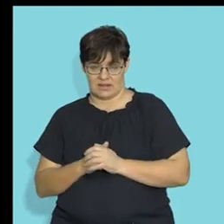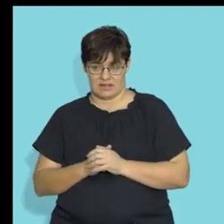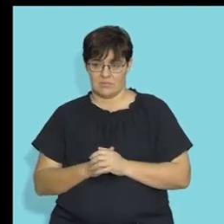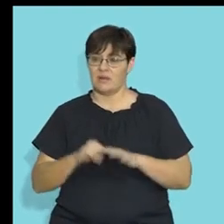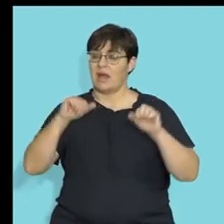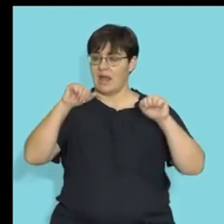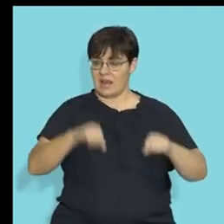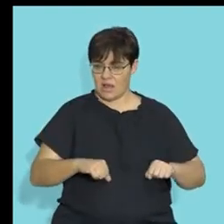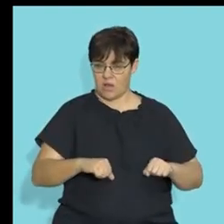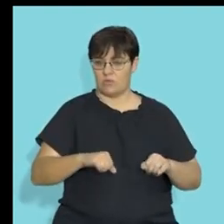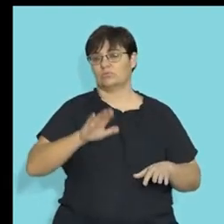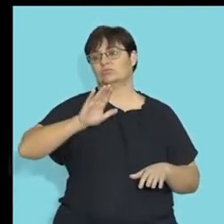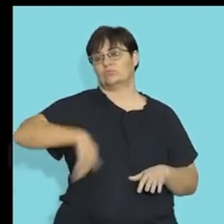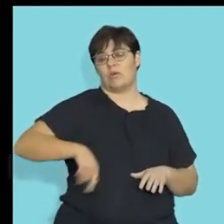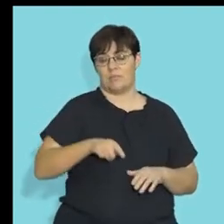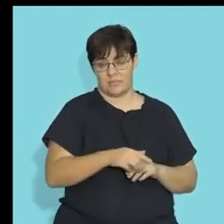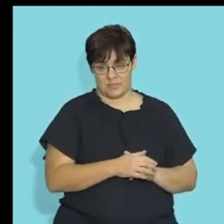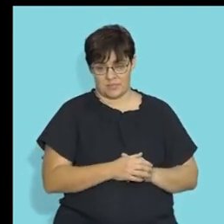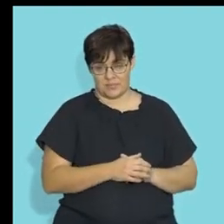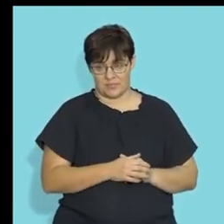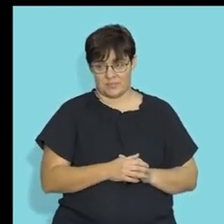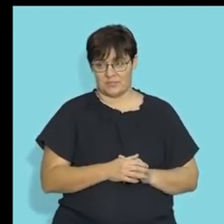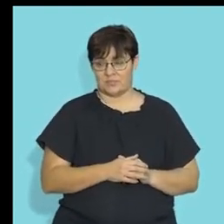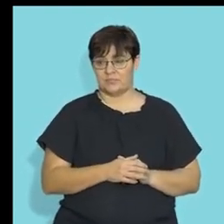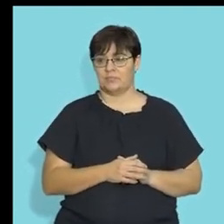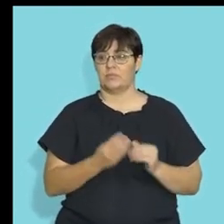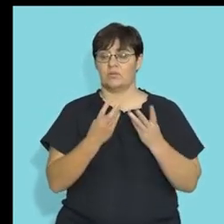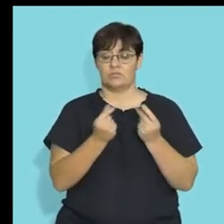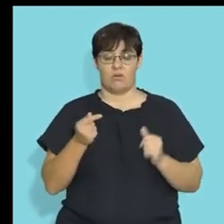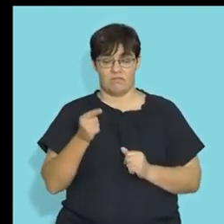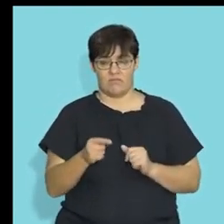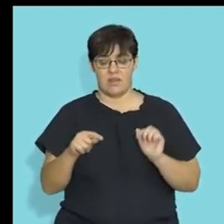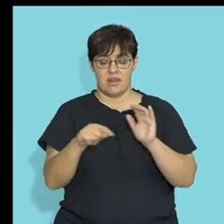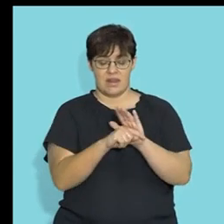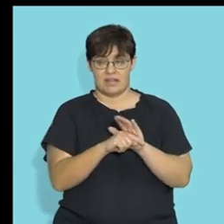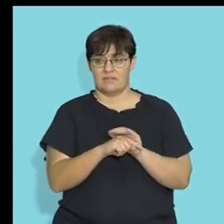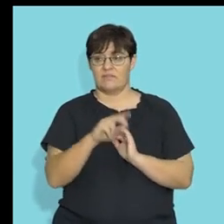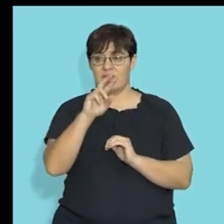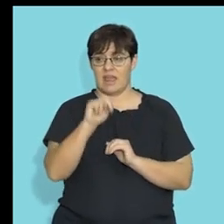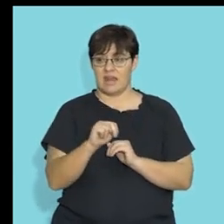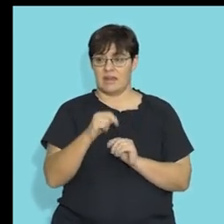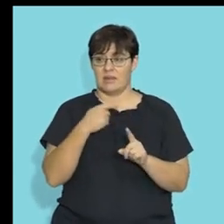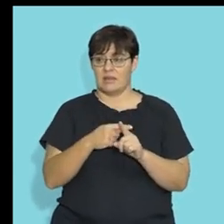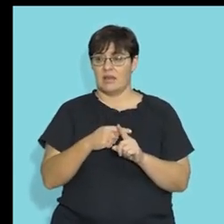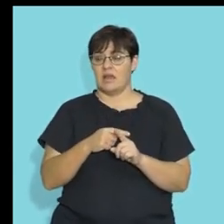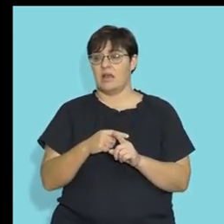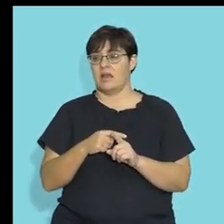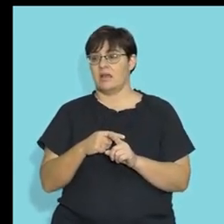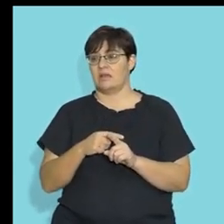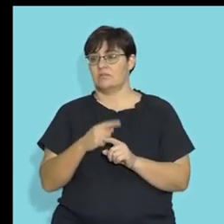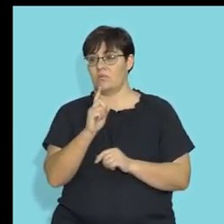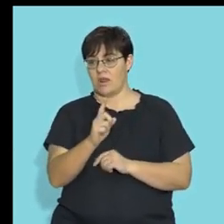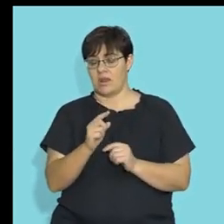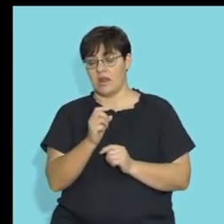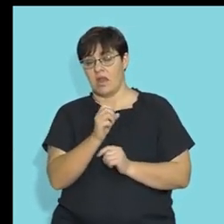negative 10 because I'm allowed to drop the like bases. Now solving for negative n plus 1 is greater